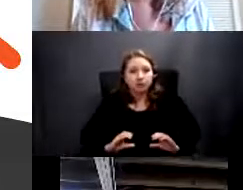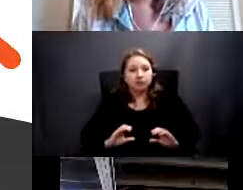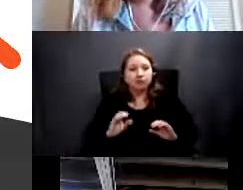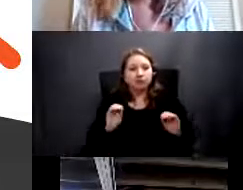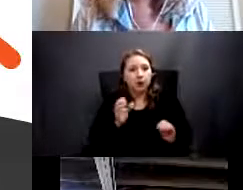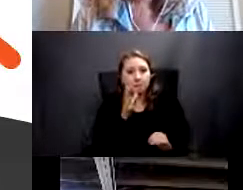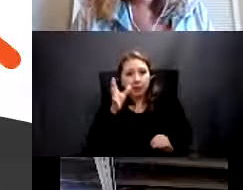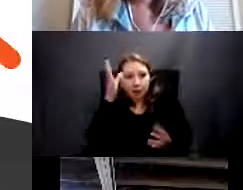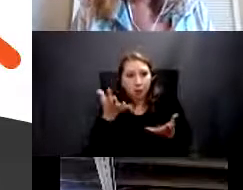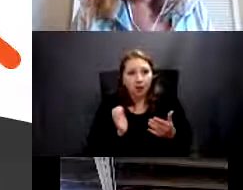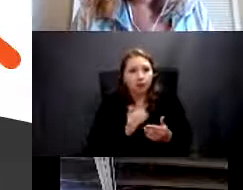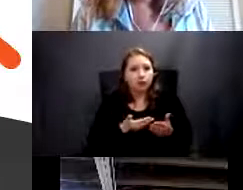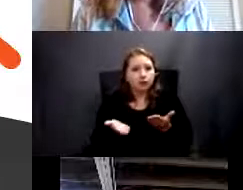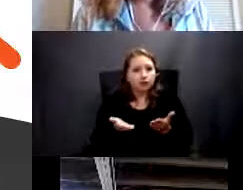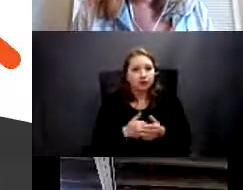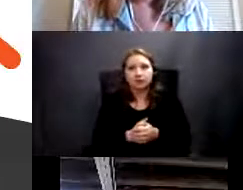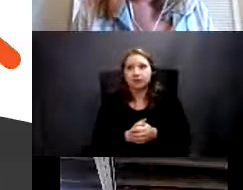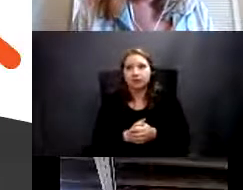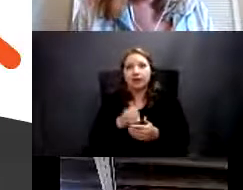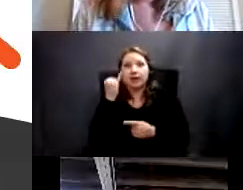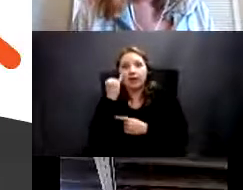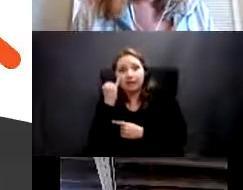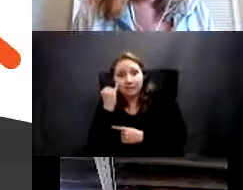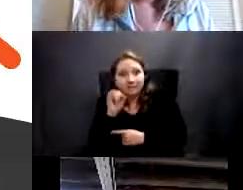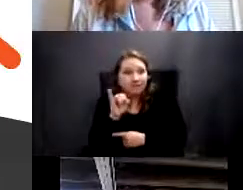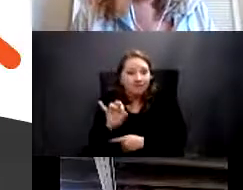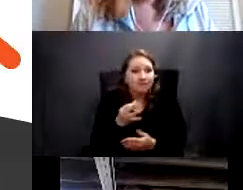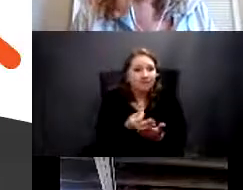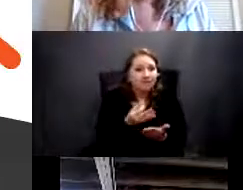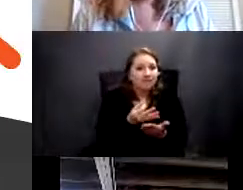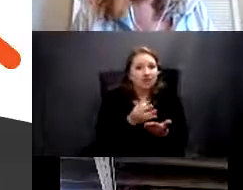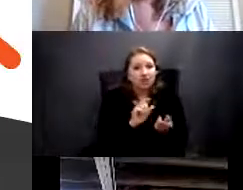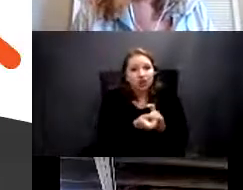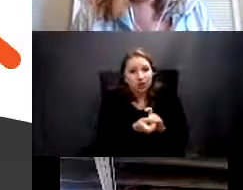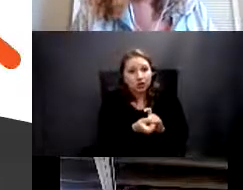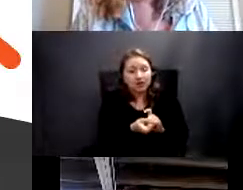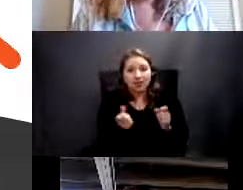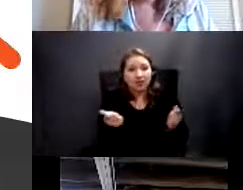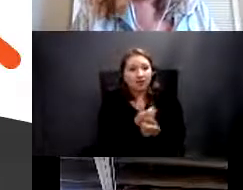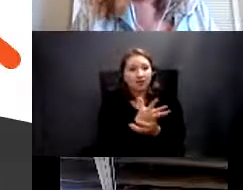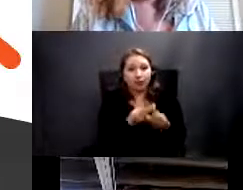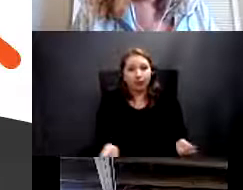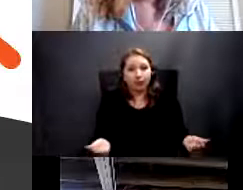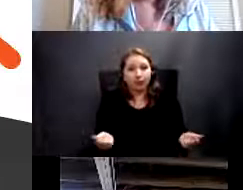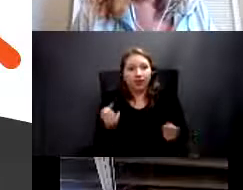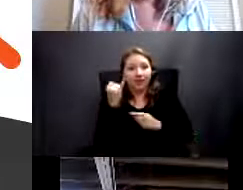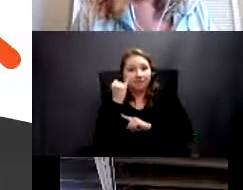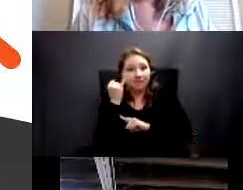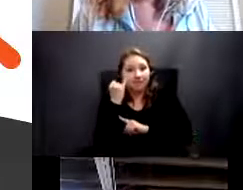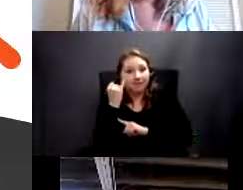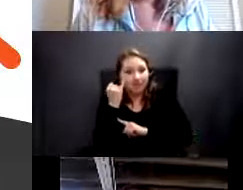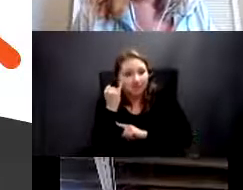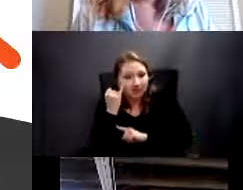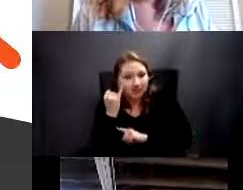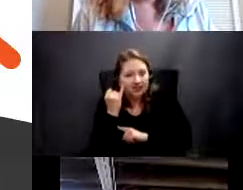parents? What if funding changes and it all goes away? What if? But I had to lean